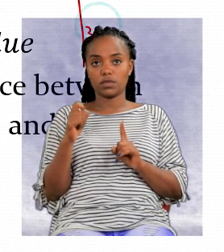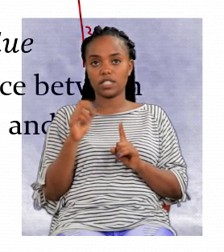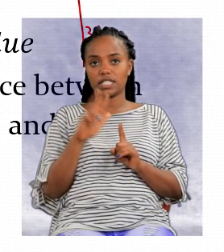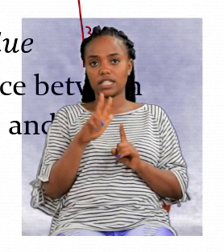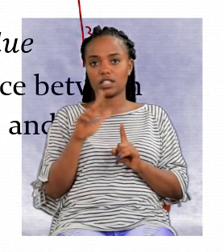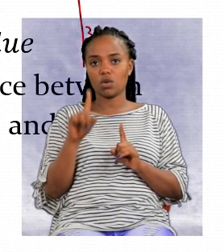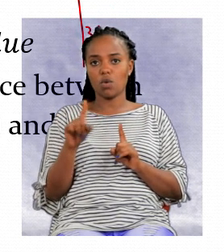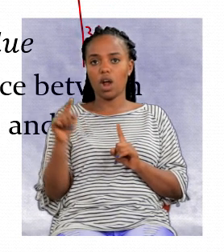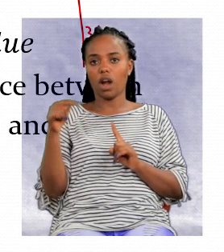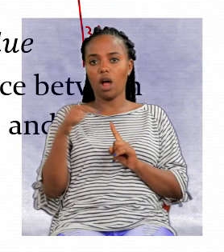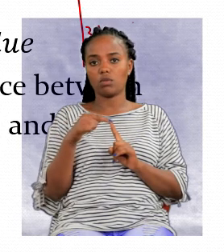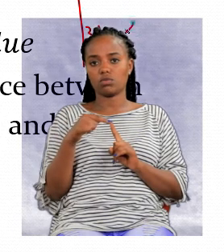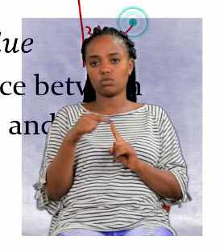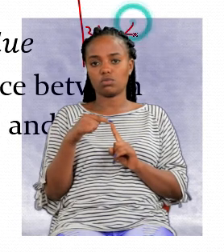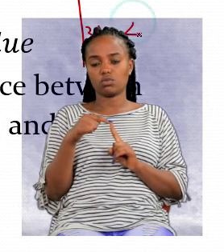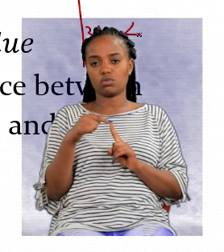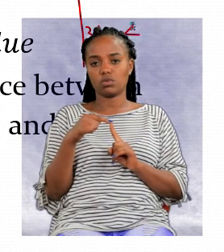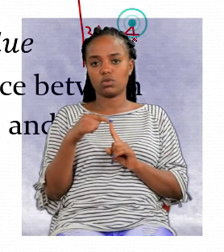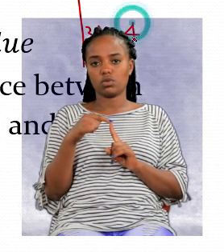31 up to